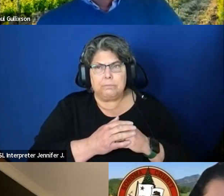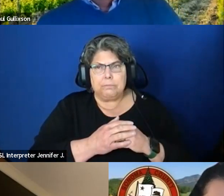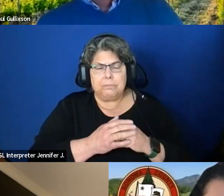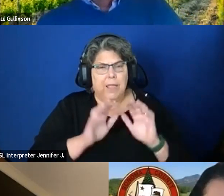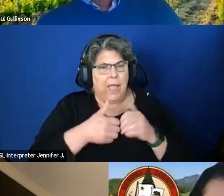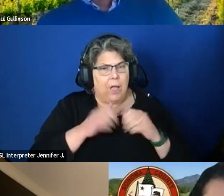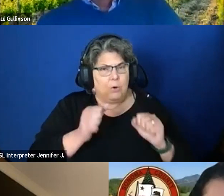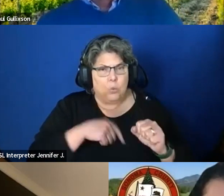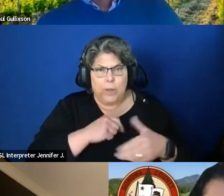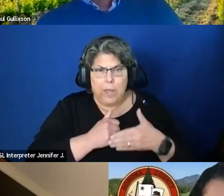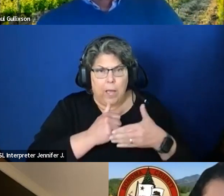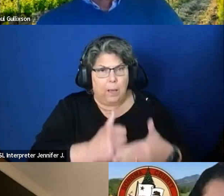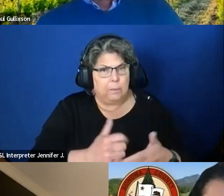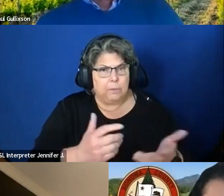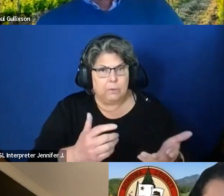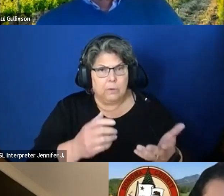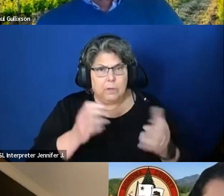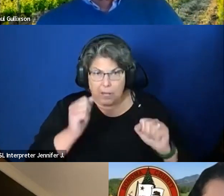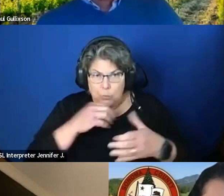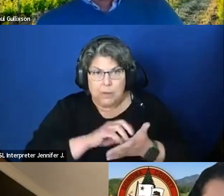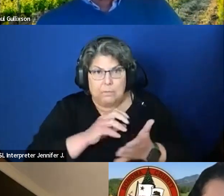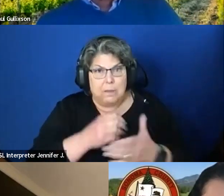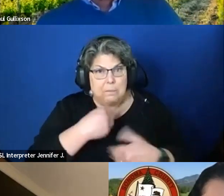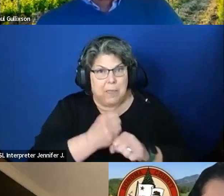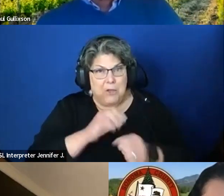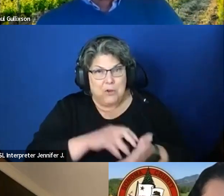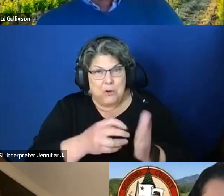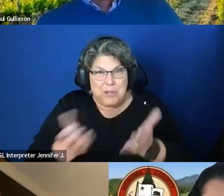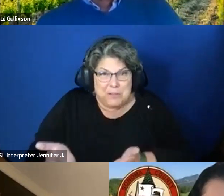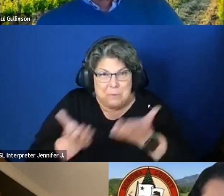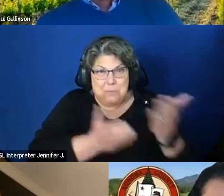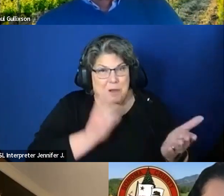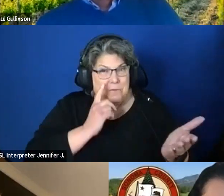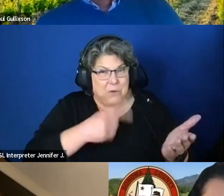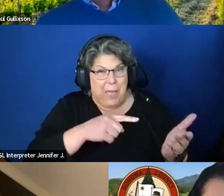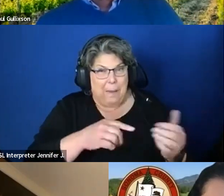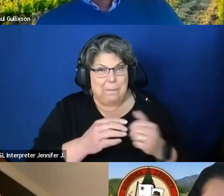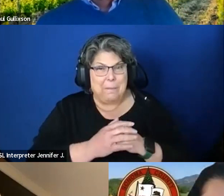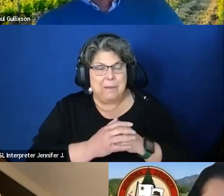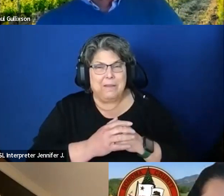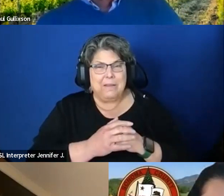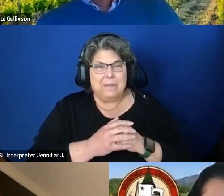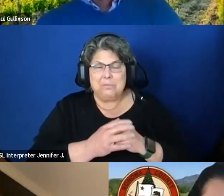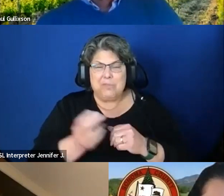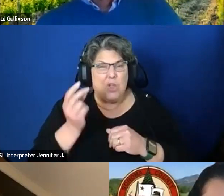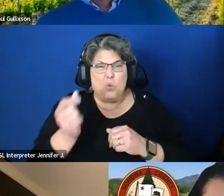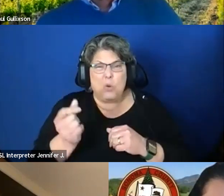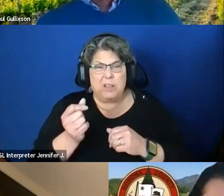how can we help? Are we allowed to bake cookies and bring them? And